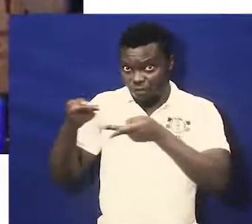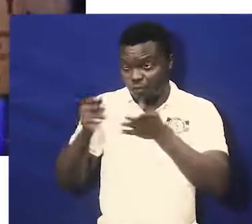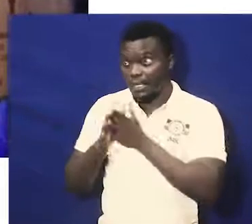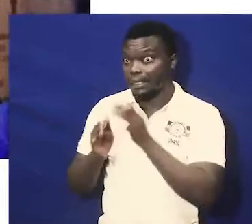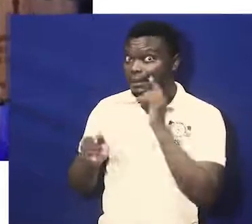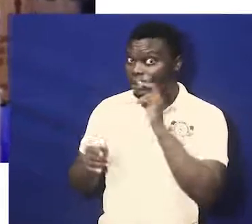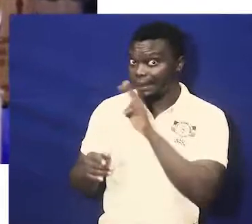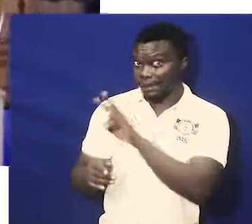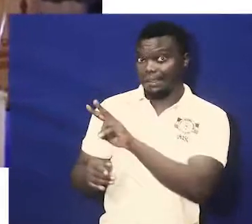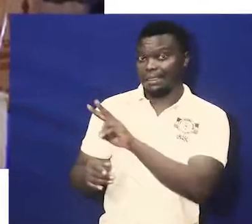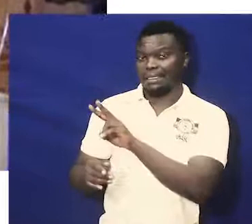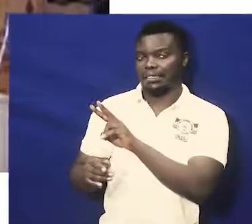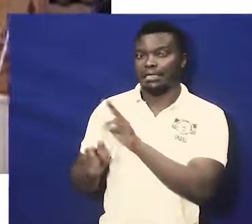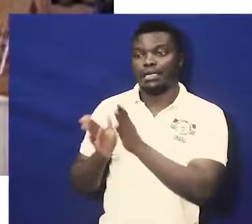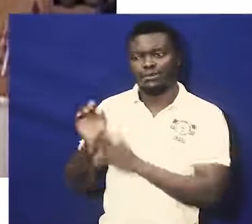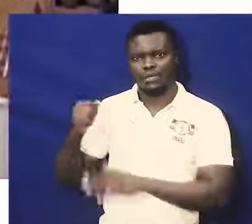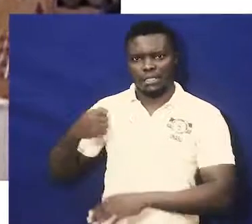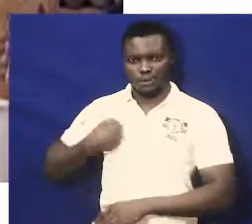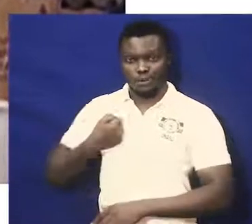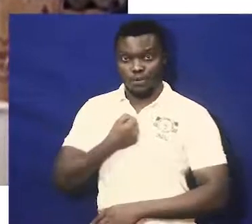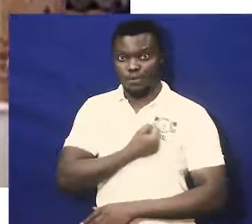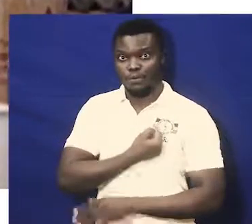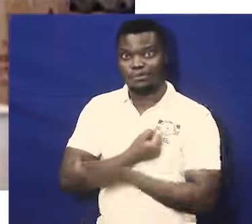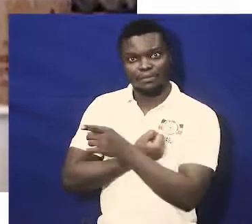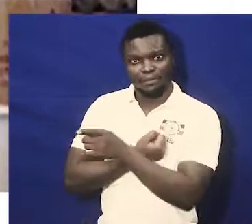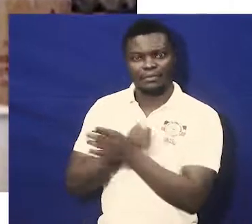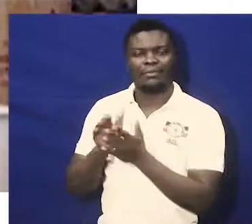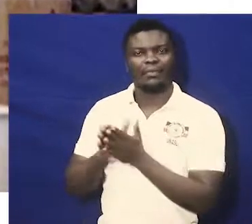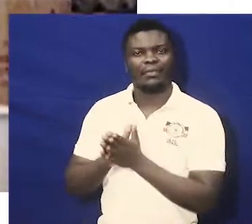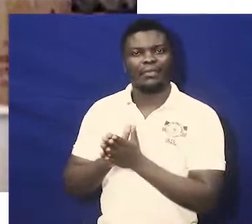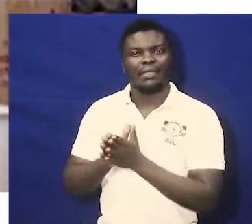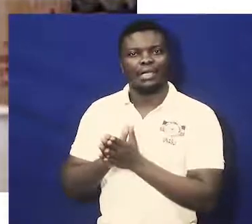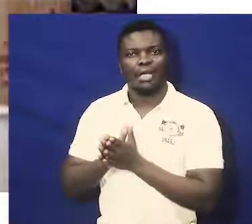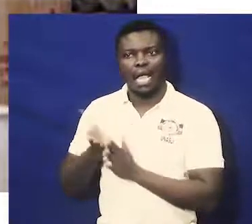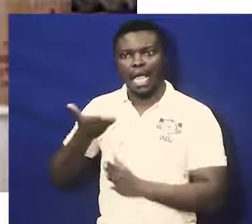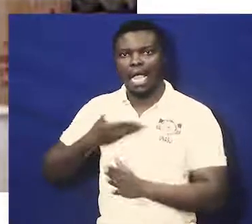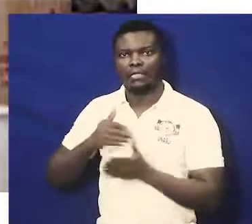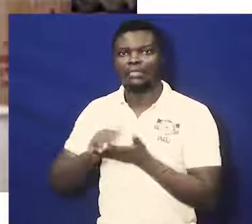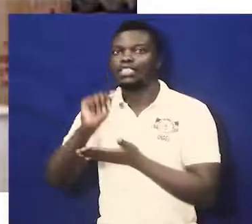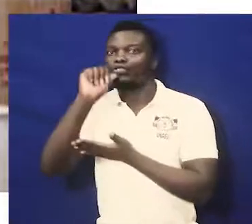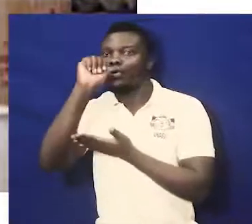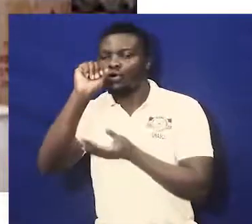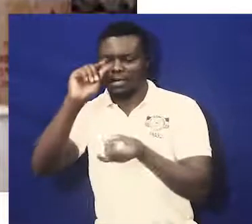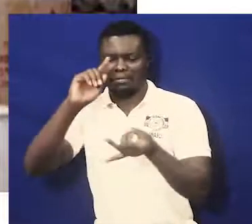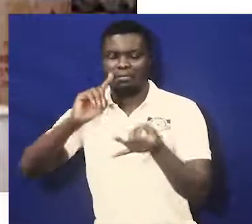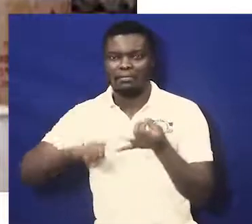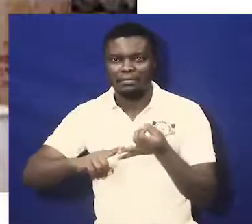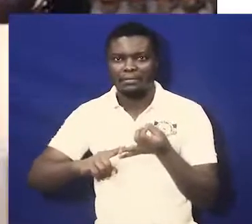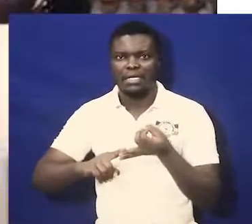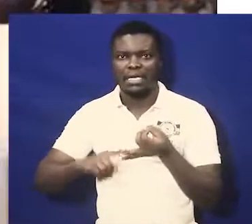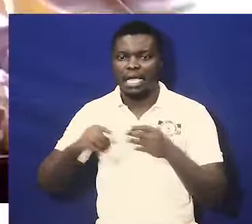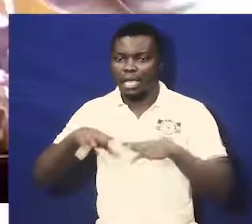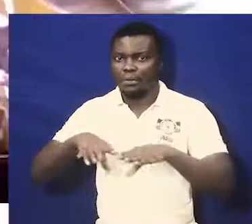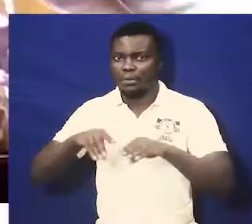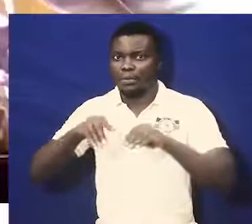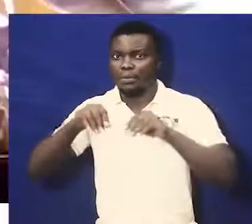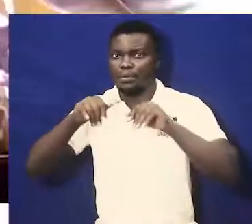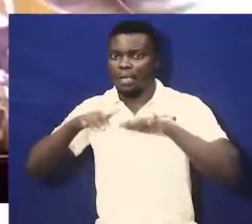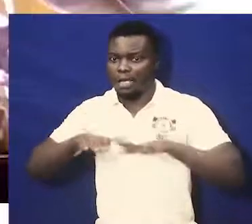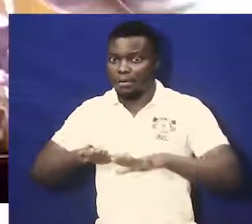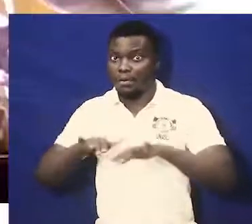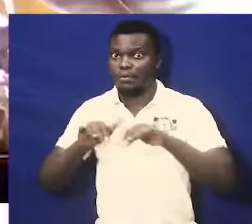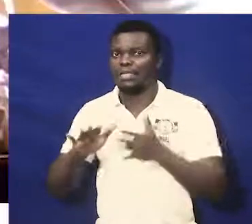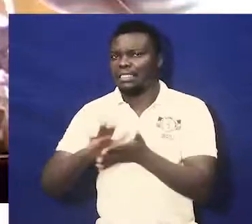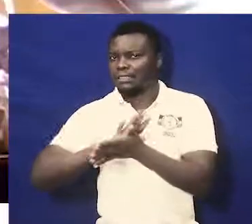you'll see that this lady has soda, has baking flour, has